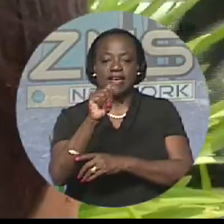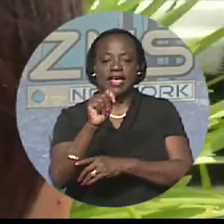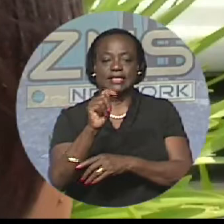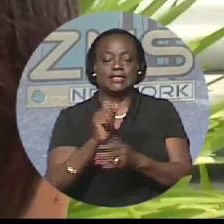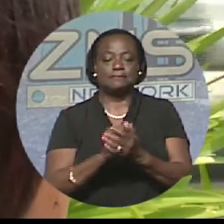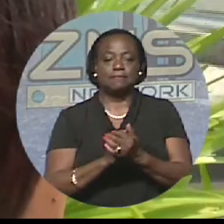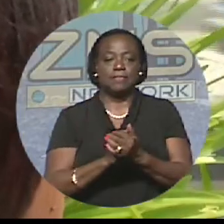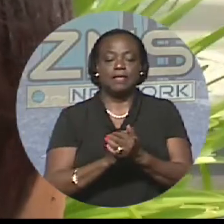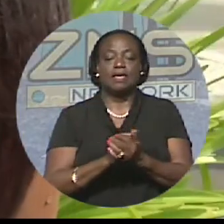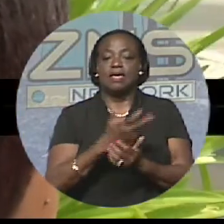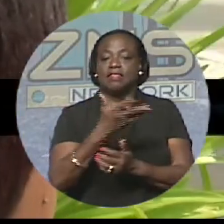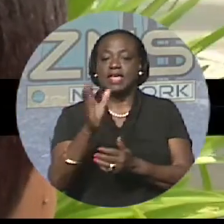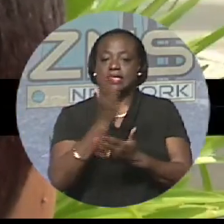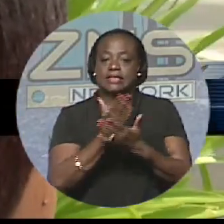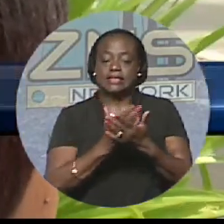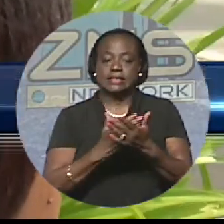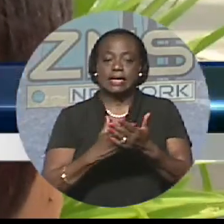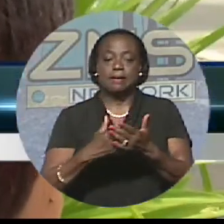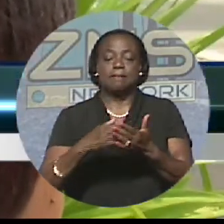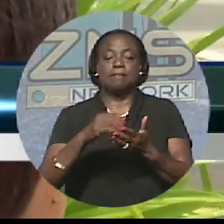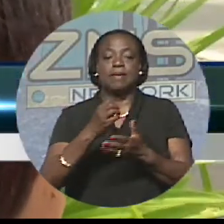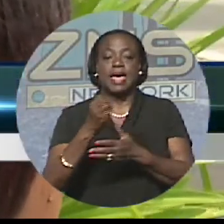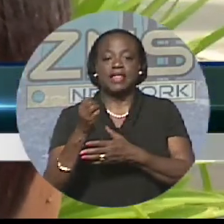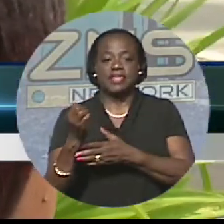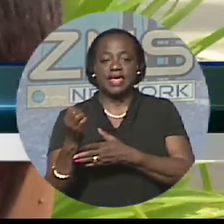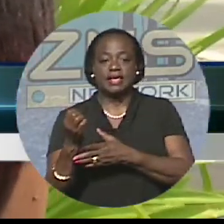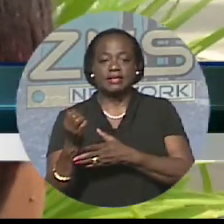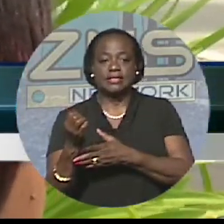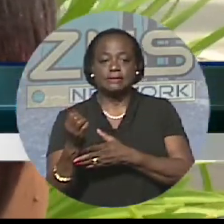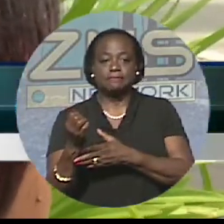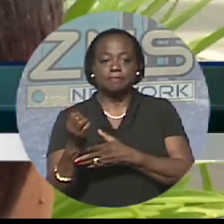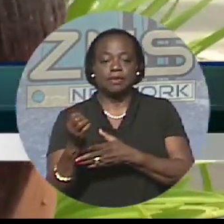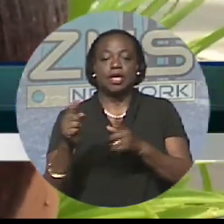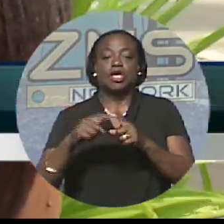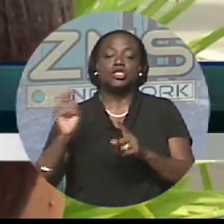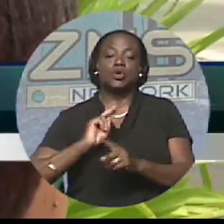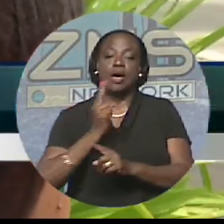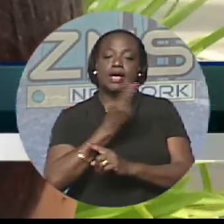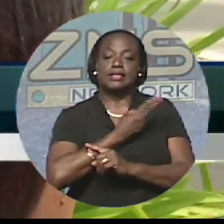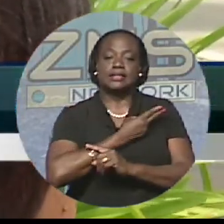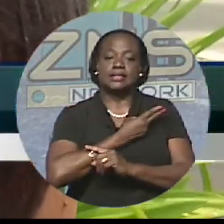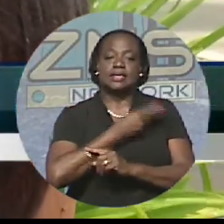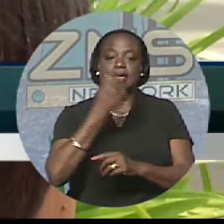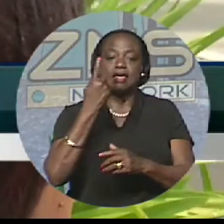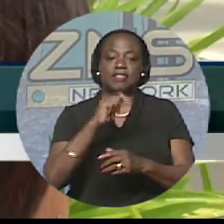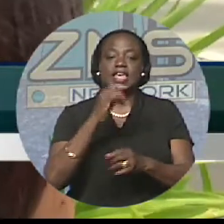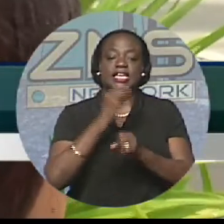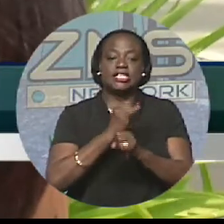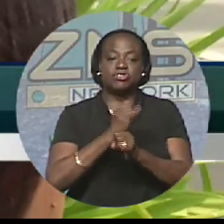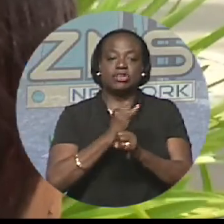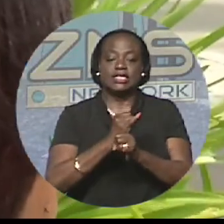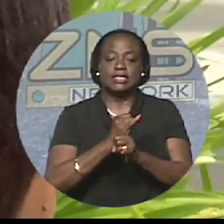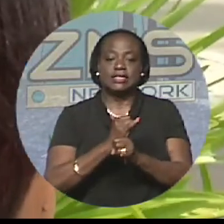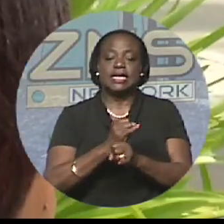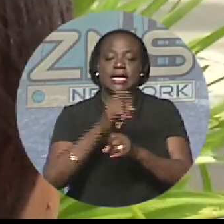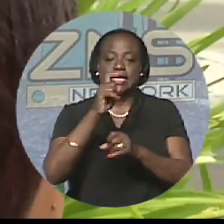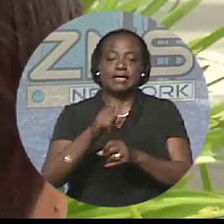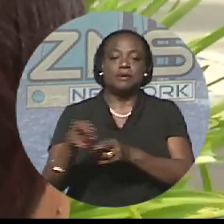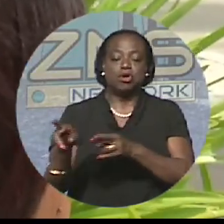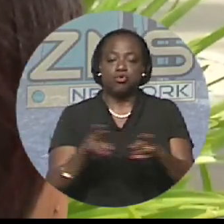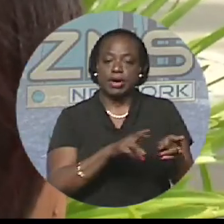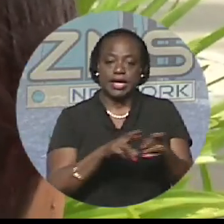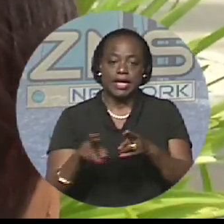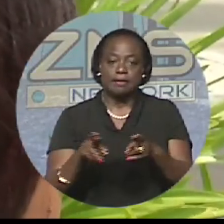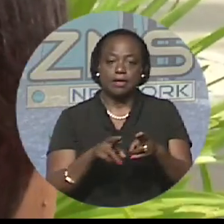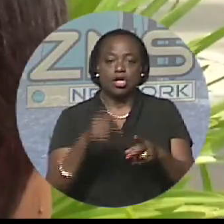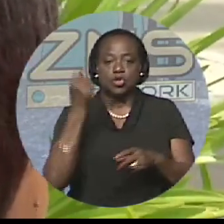certain elements in terms of the rollout, etc. To us, it's about the industry being ready and to